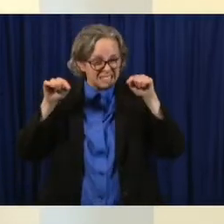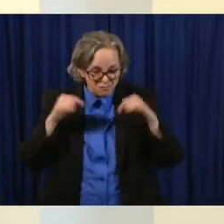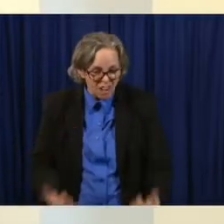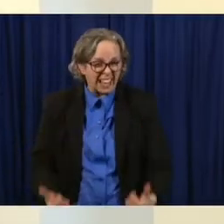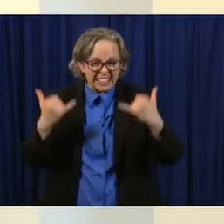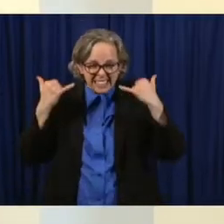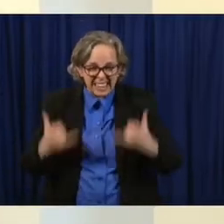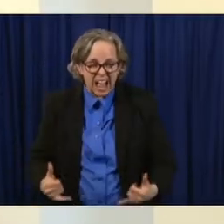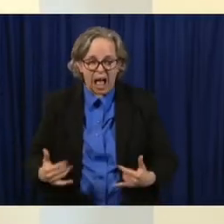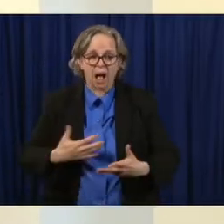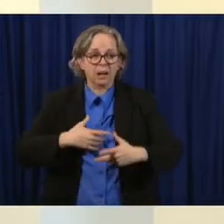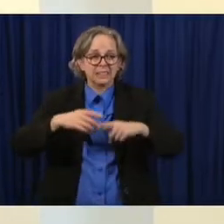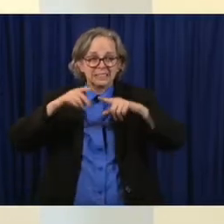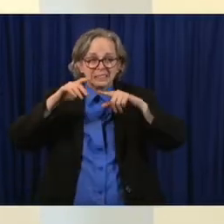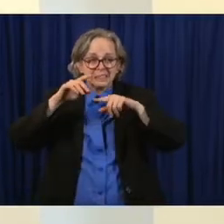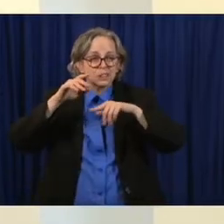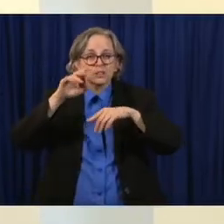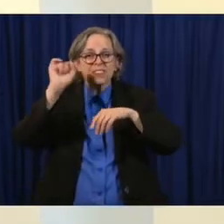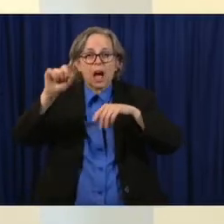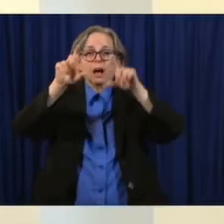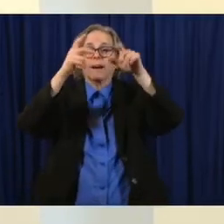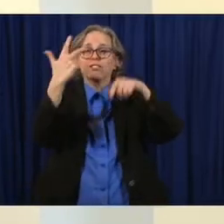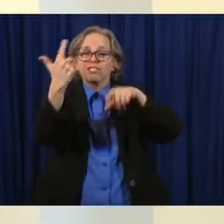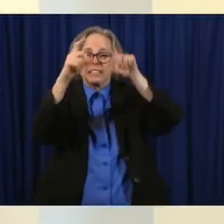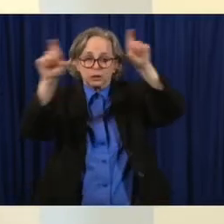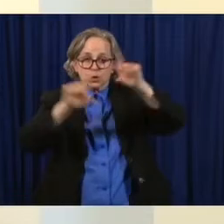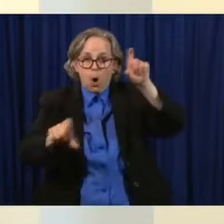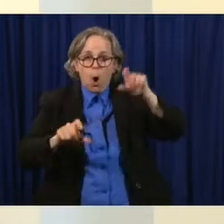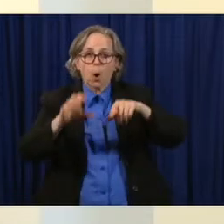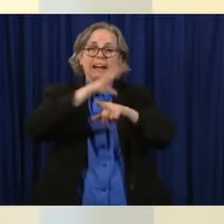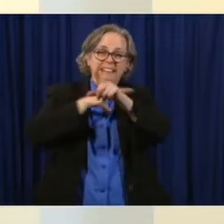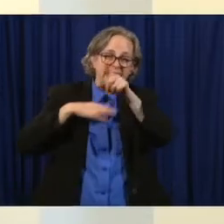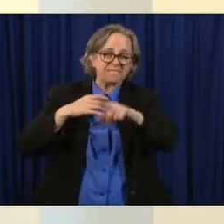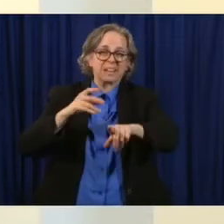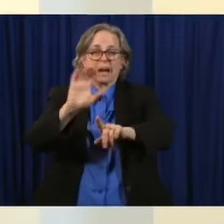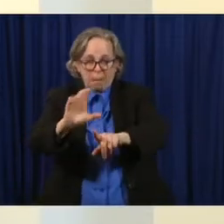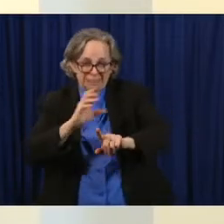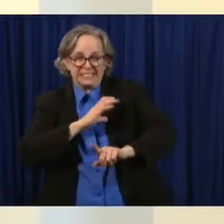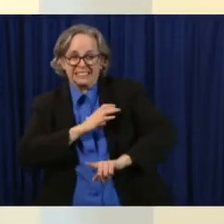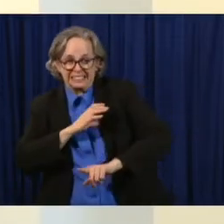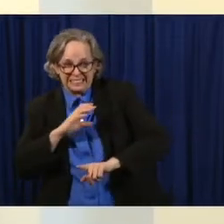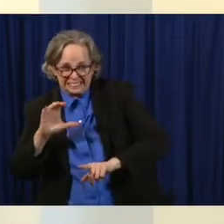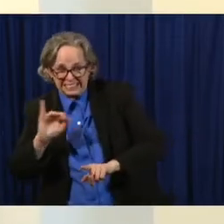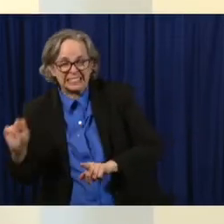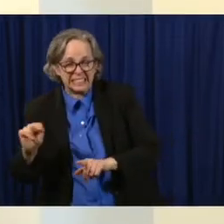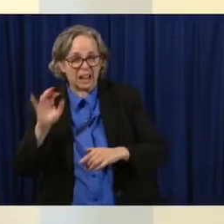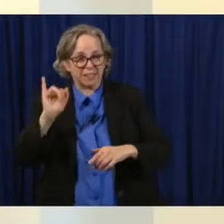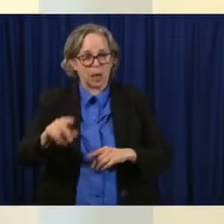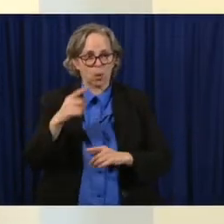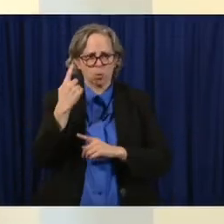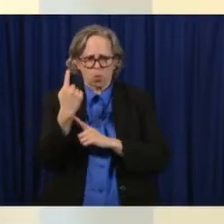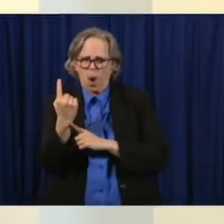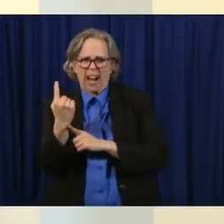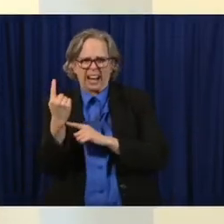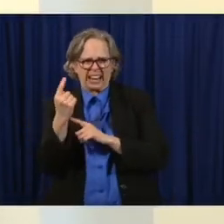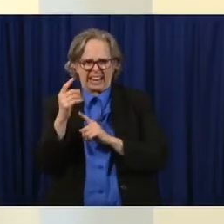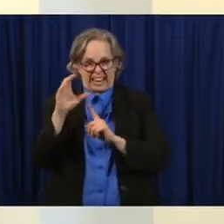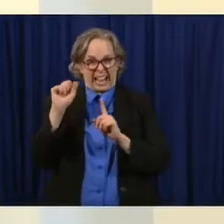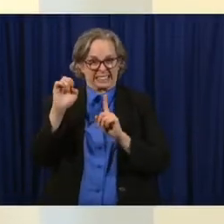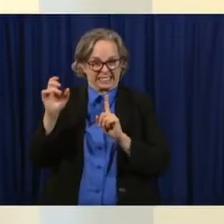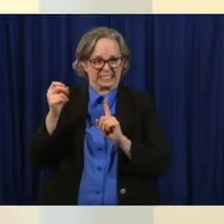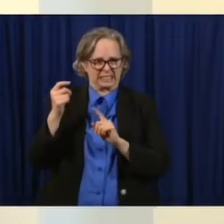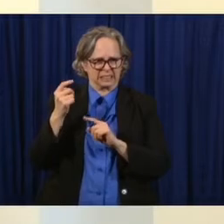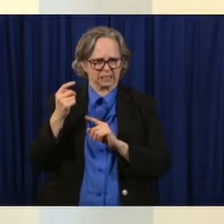region approach. We have one case, and in that case, an outstanding local public health department is doing